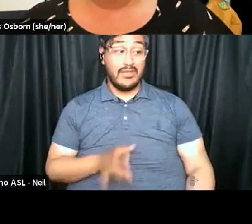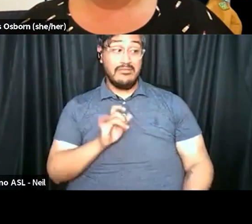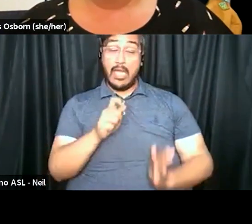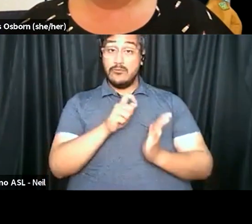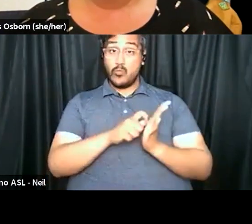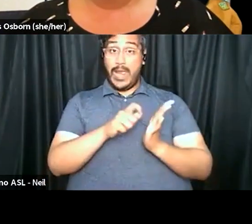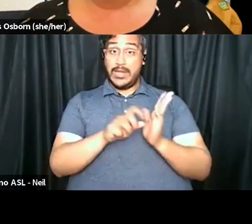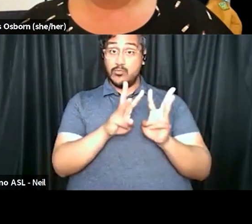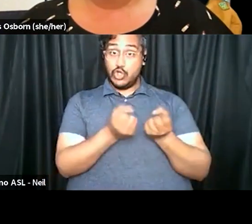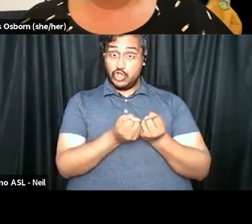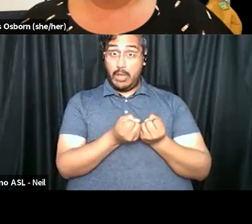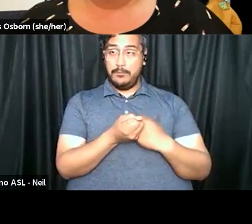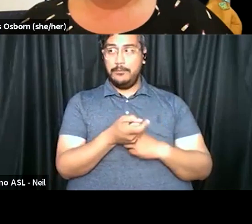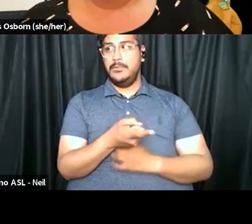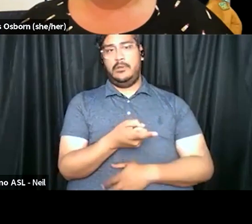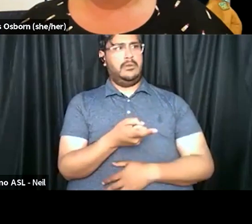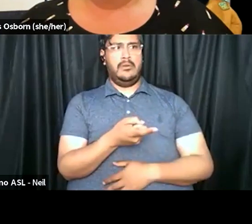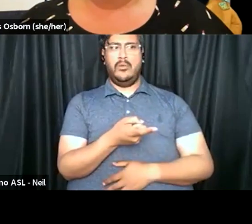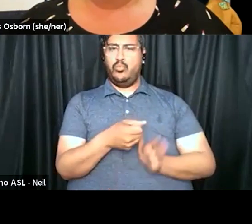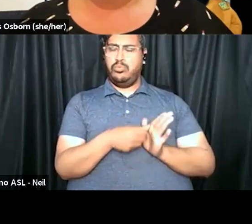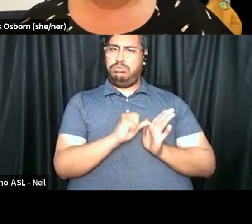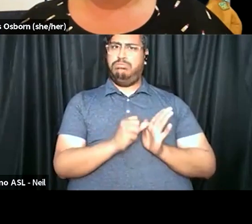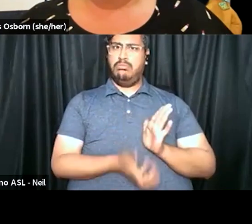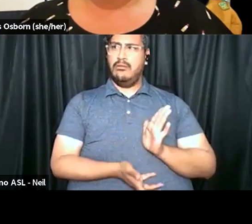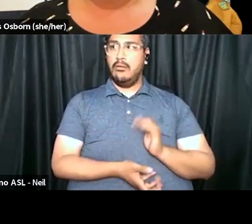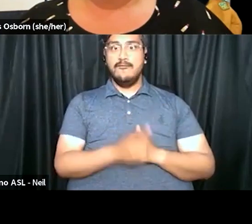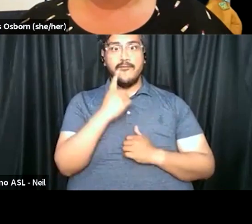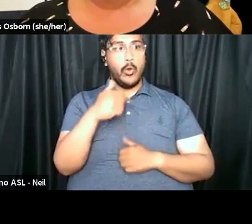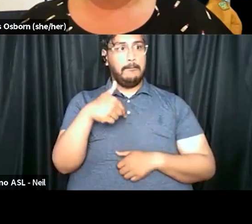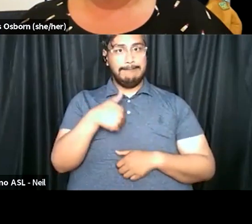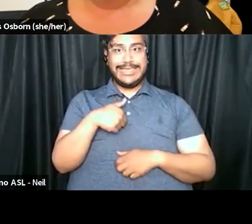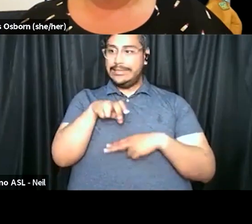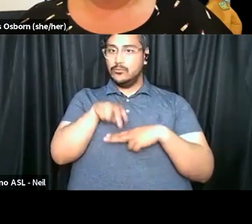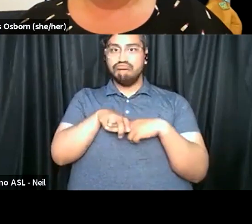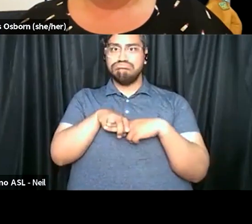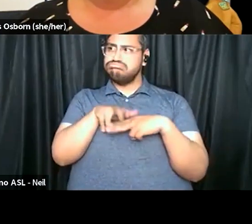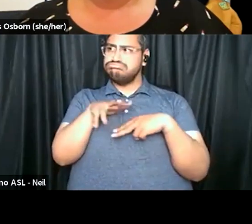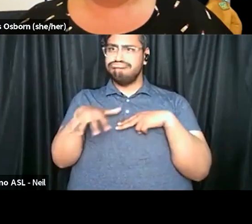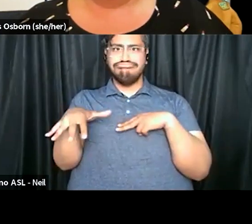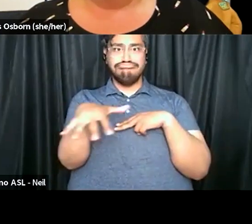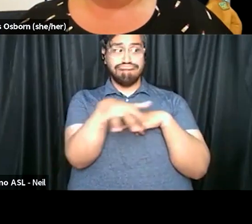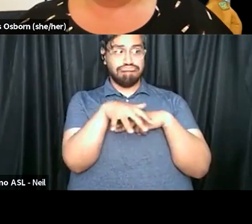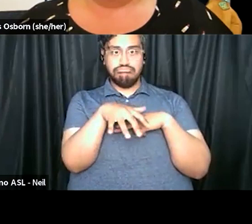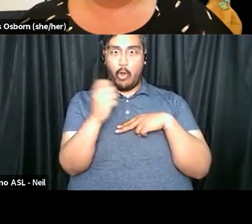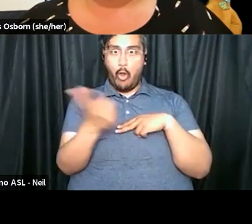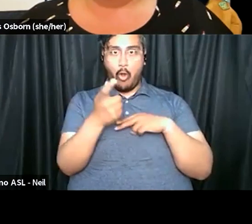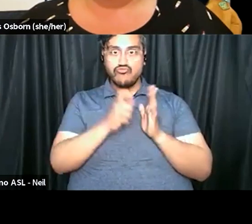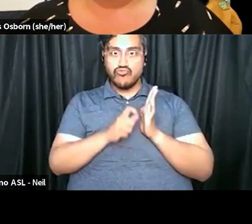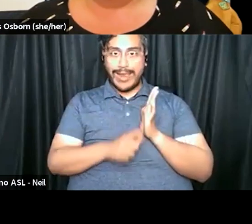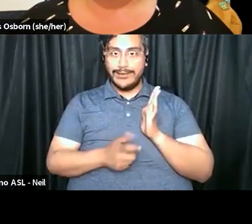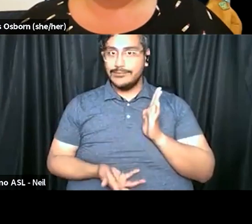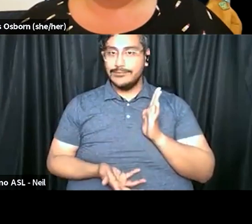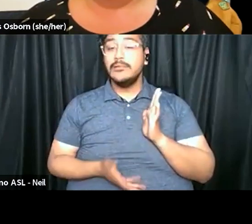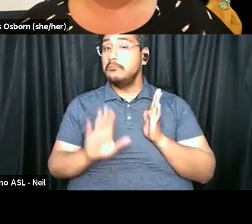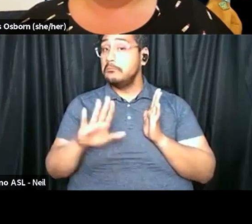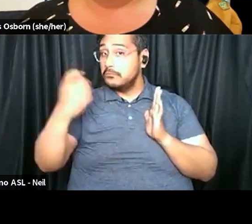Frannie was extraordinary, to be in a room full of people all writing now we all have